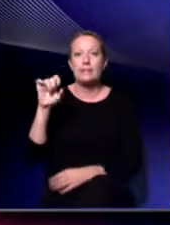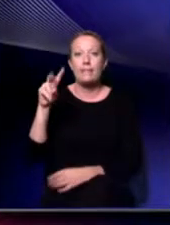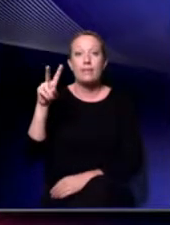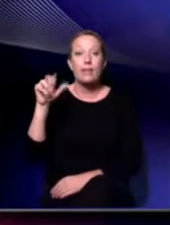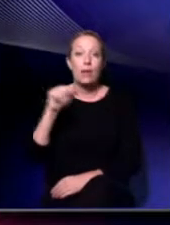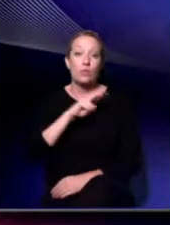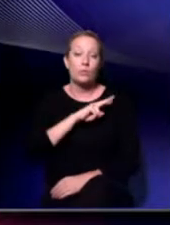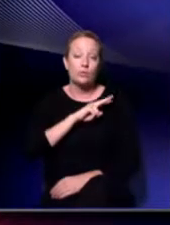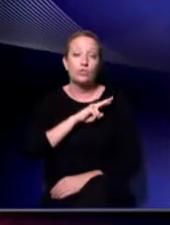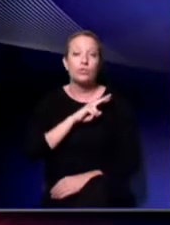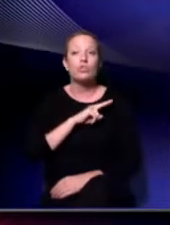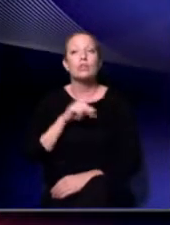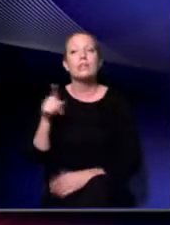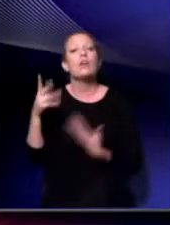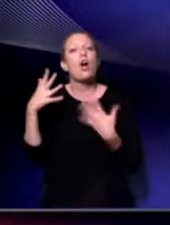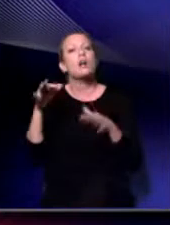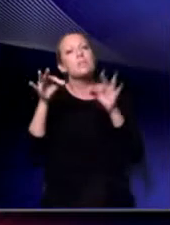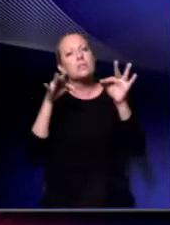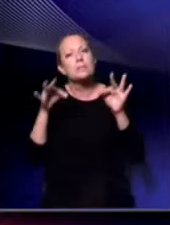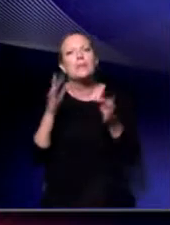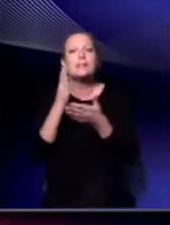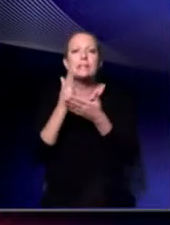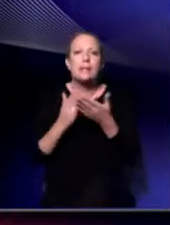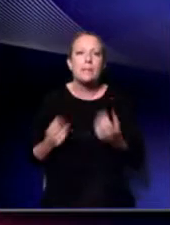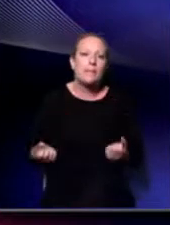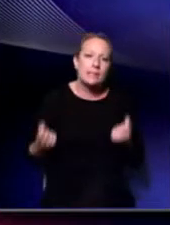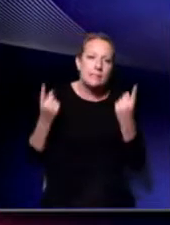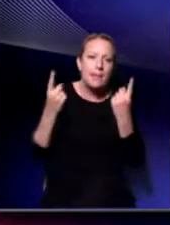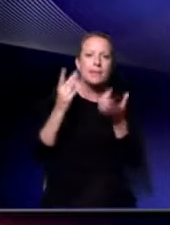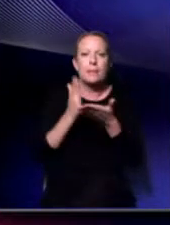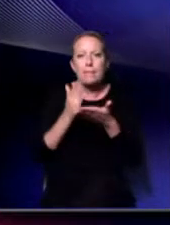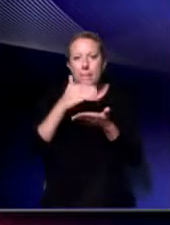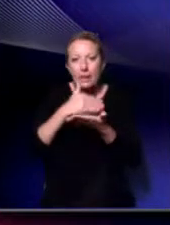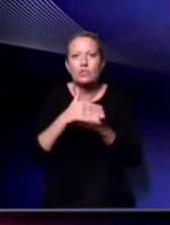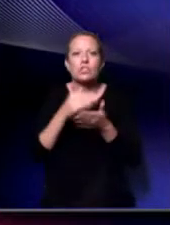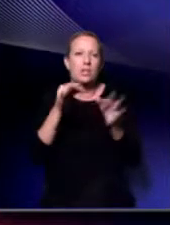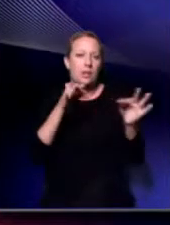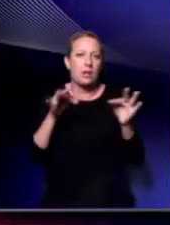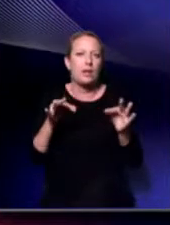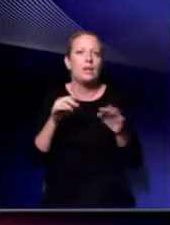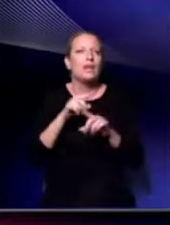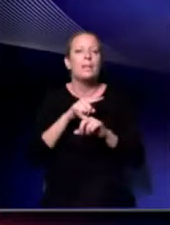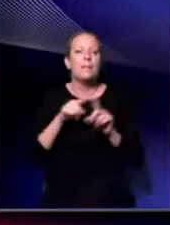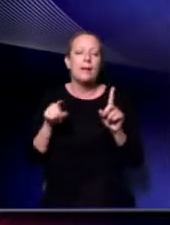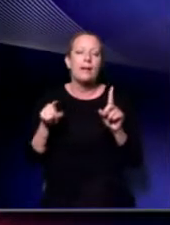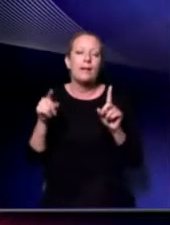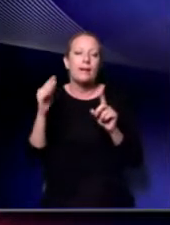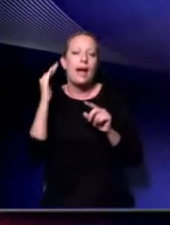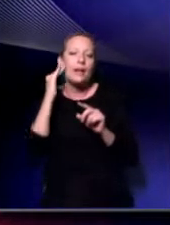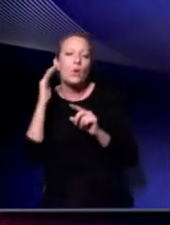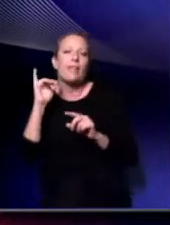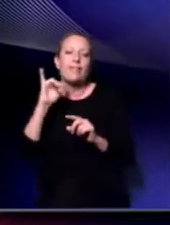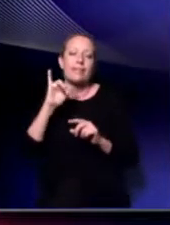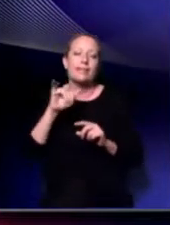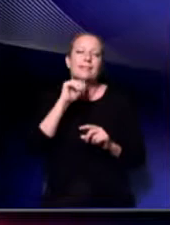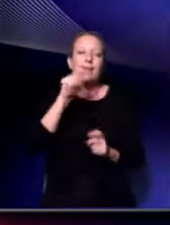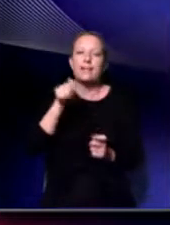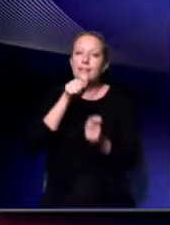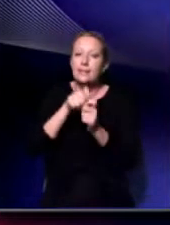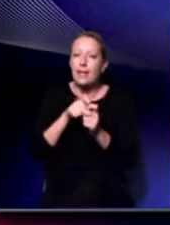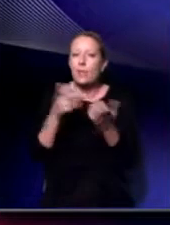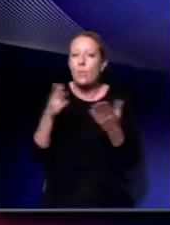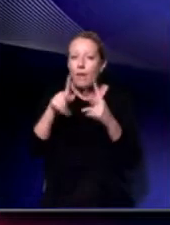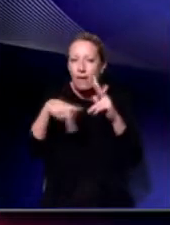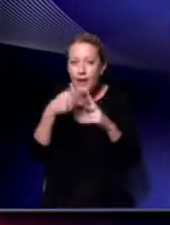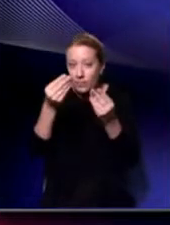later. Again, recognizing that's not the in-depth information that you are asking for, but we